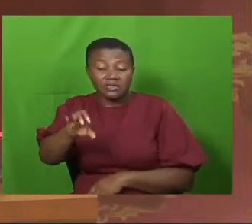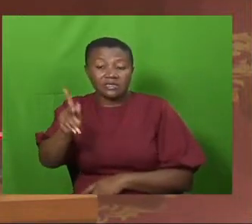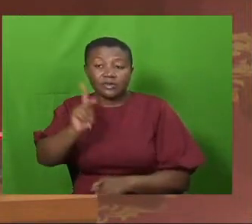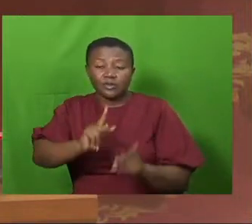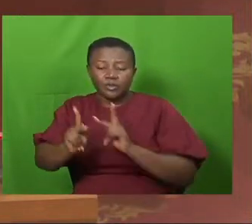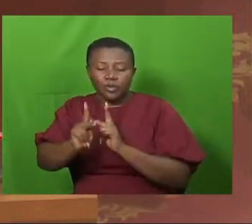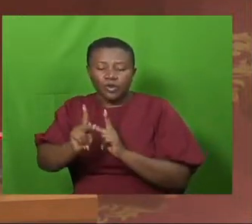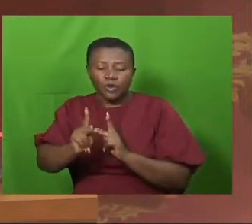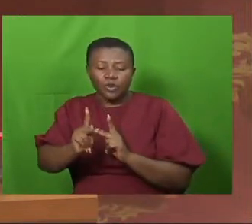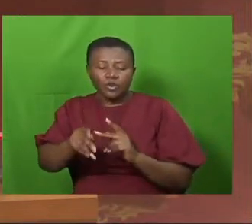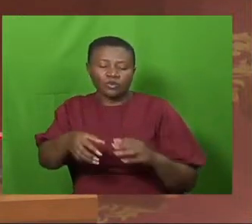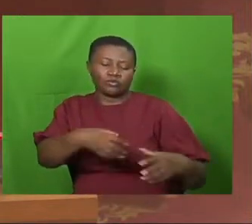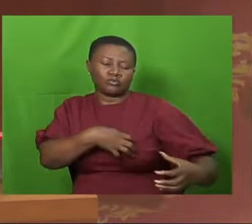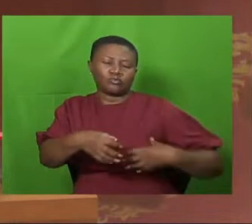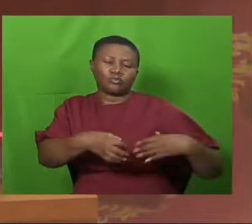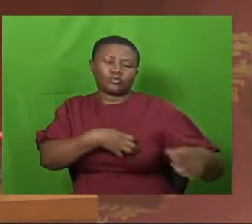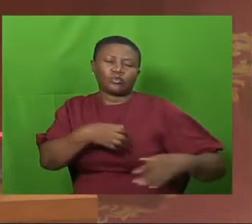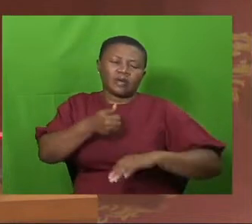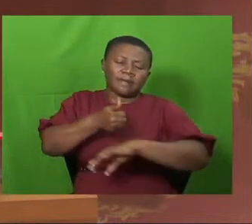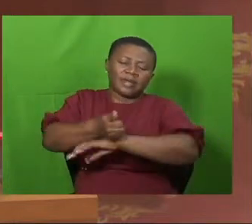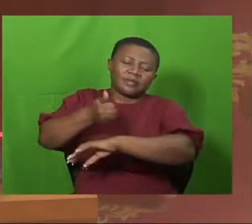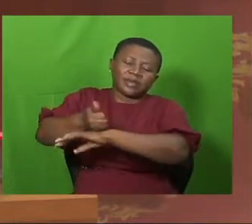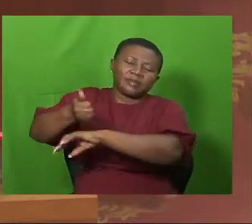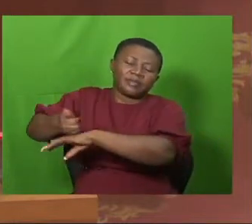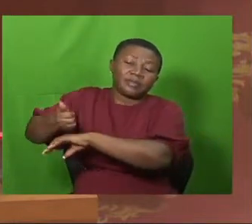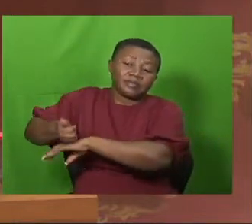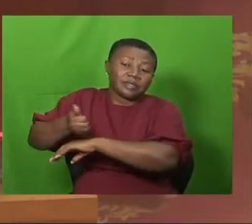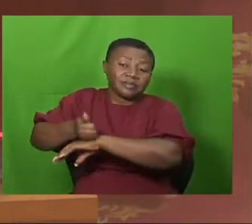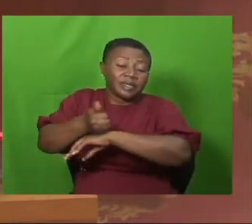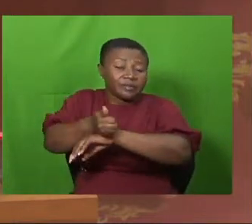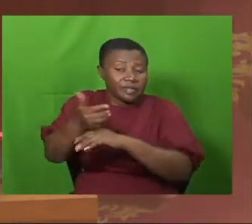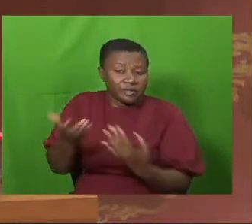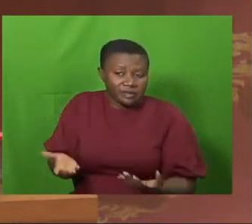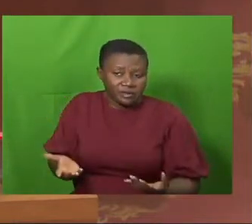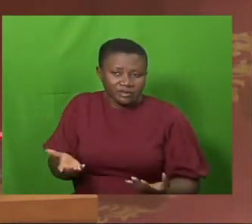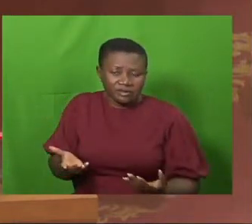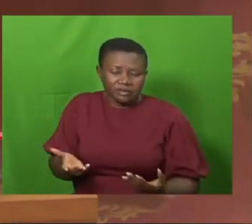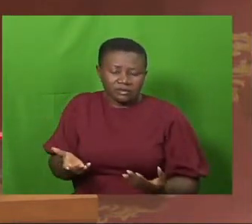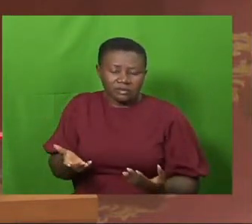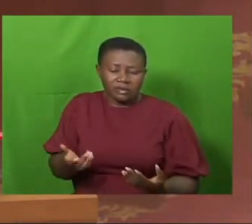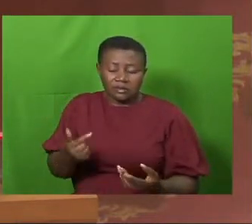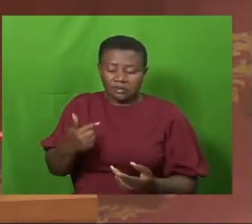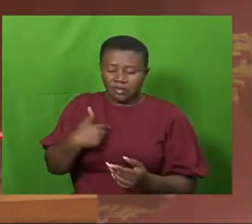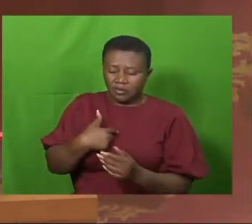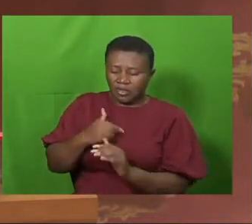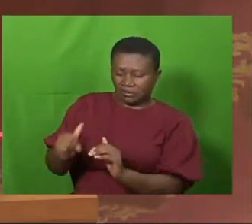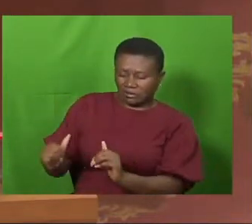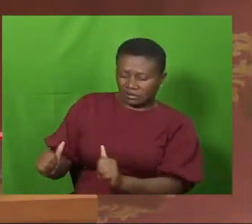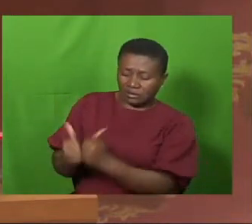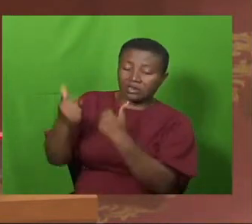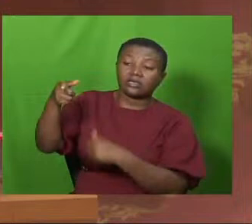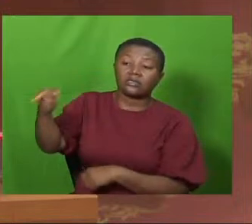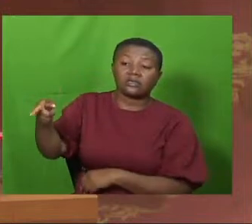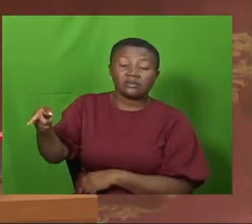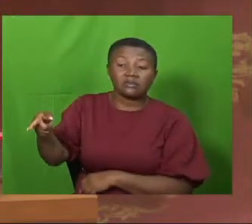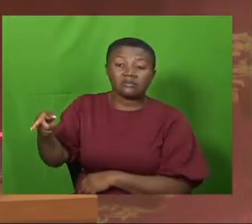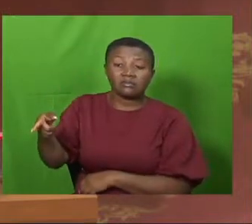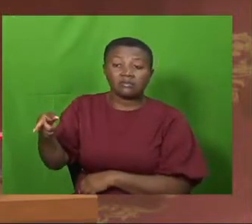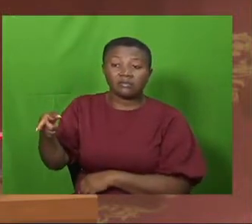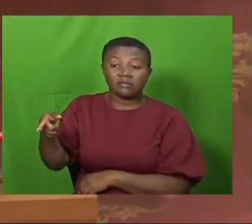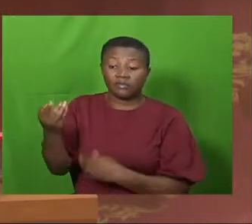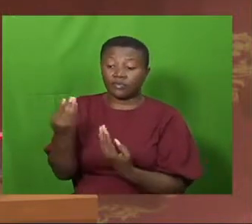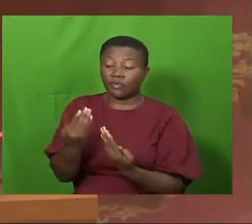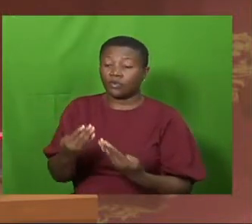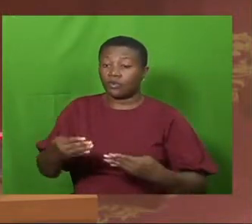who today are claiming that they have the magic wand. I dare challenge them. I dare challenge them that in spite